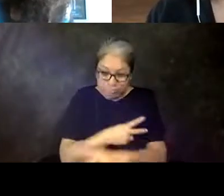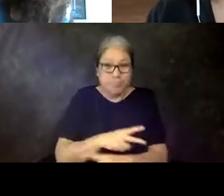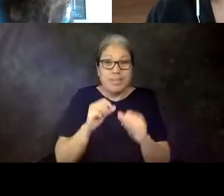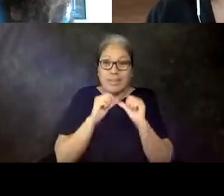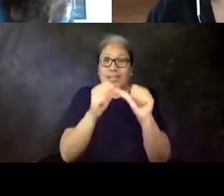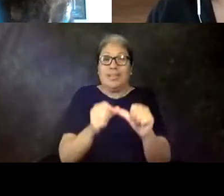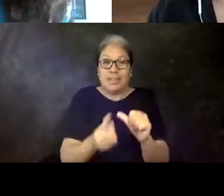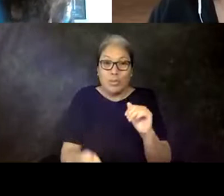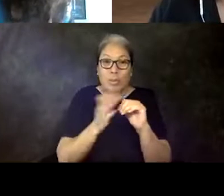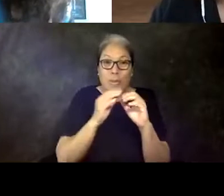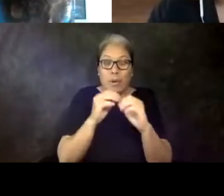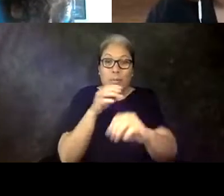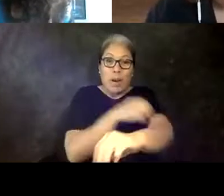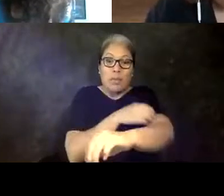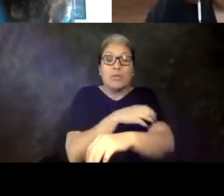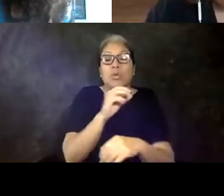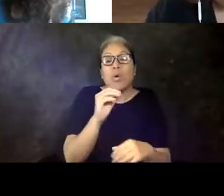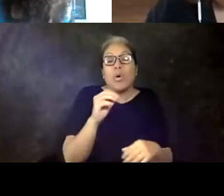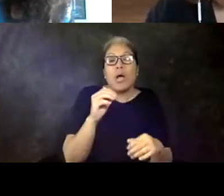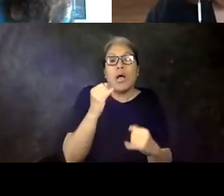last thing I could say about this is just that, you know,